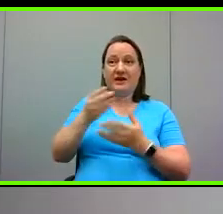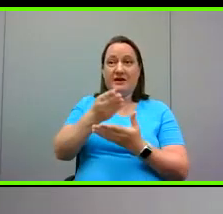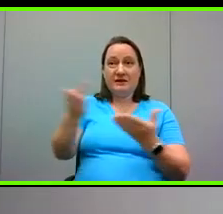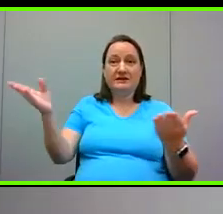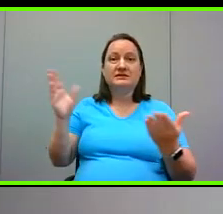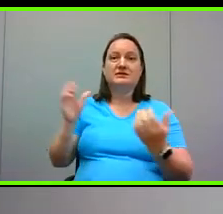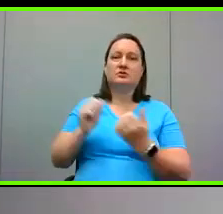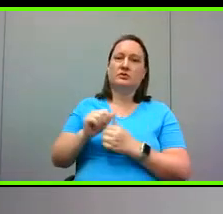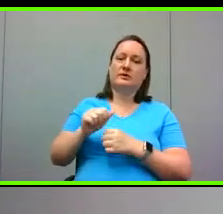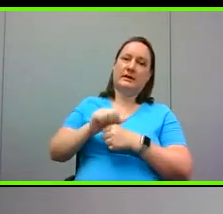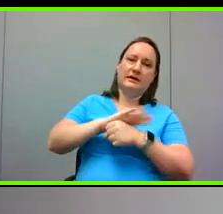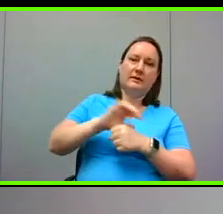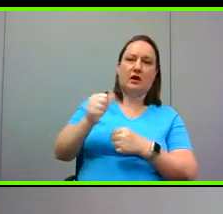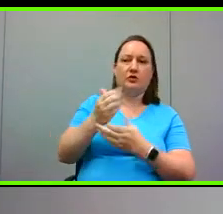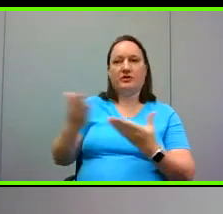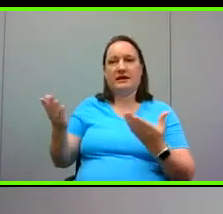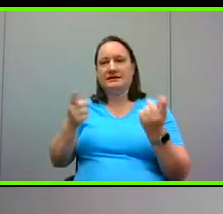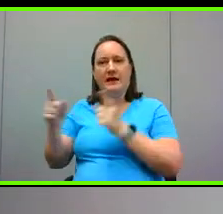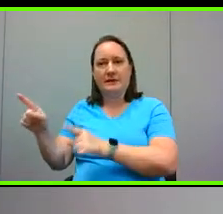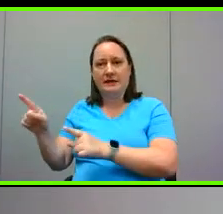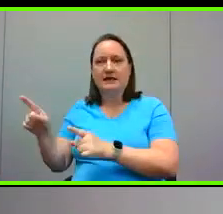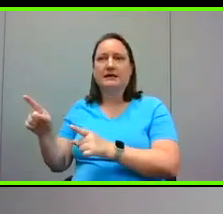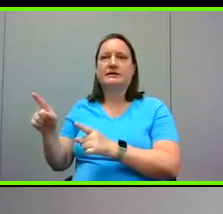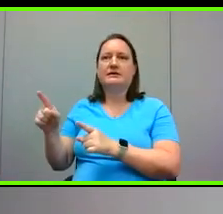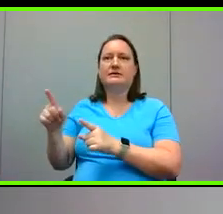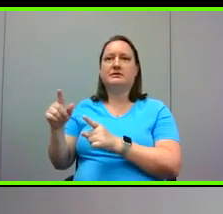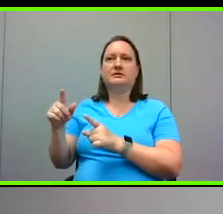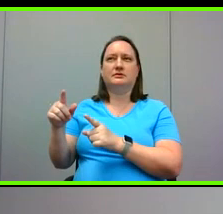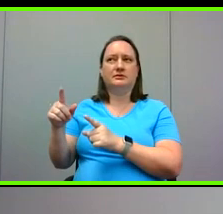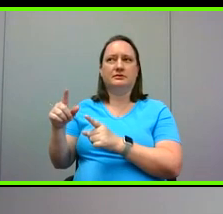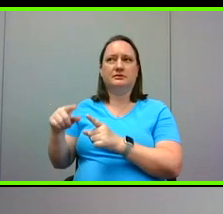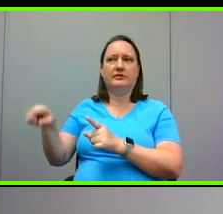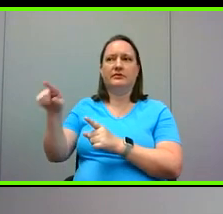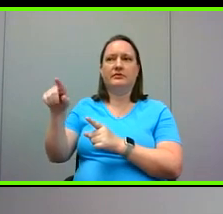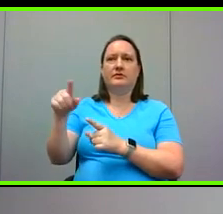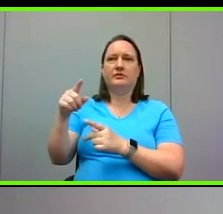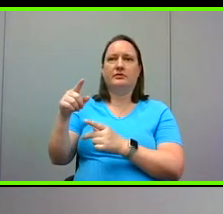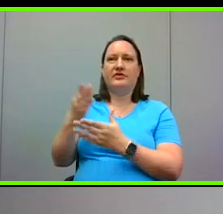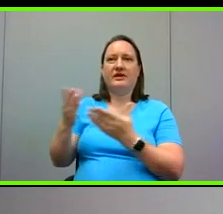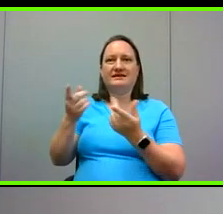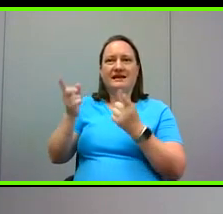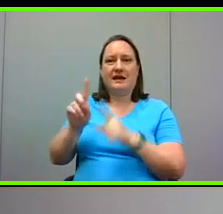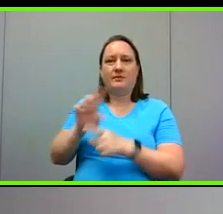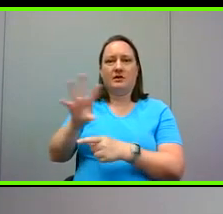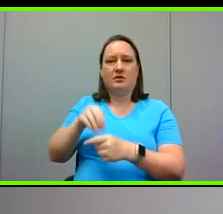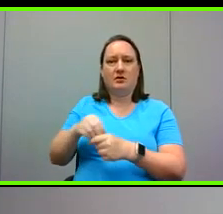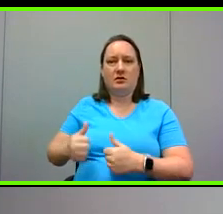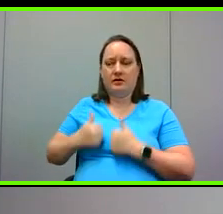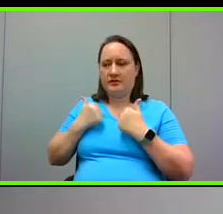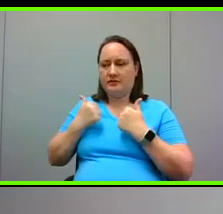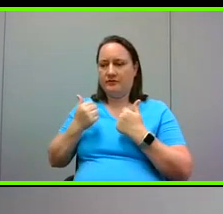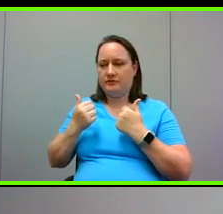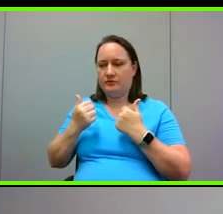things going on with layoffs and other things, that have been overwhelmed and have decided to pull back.